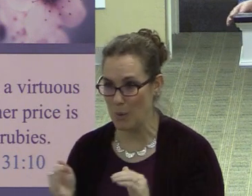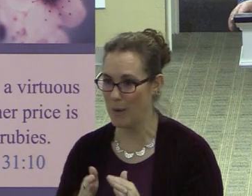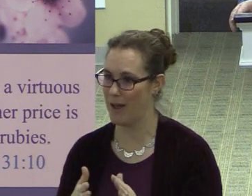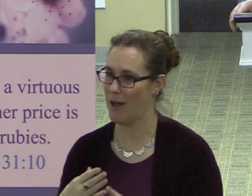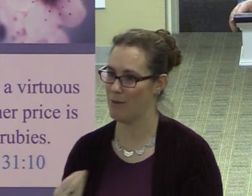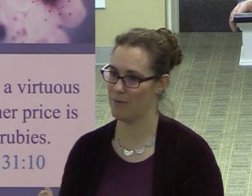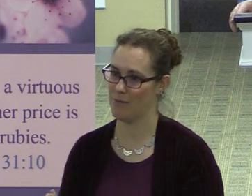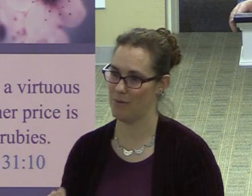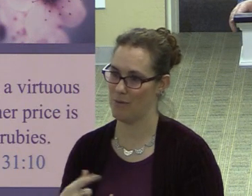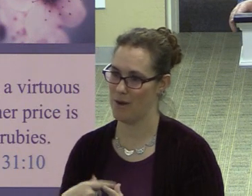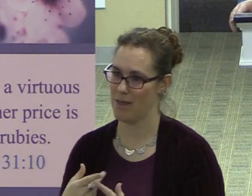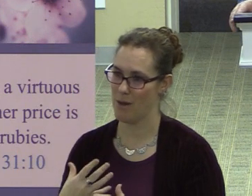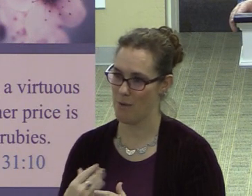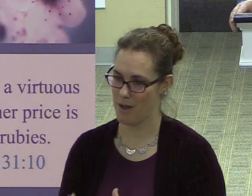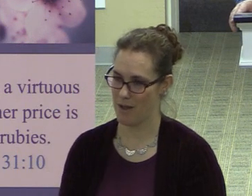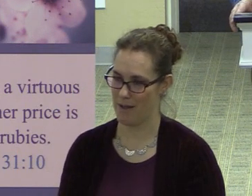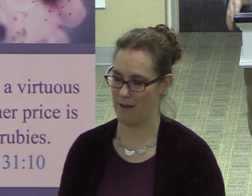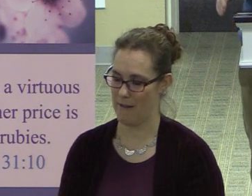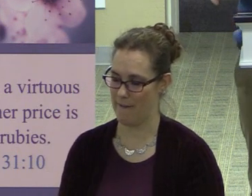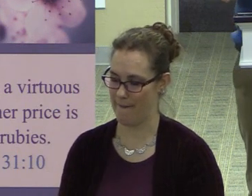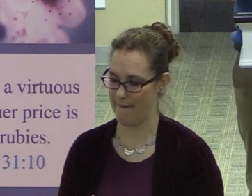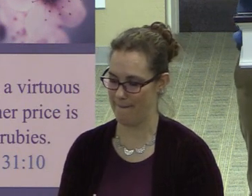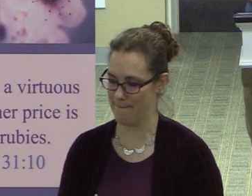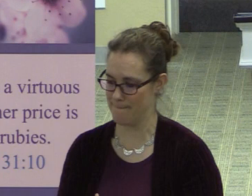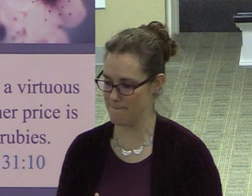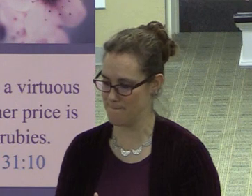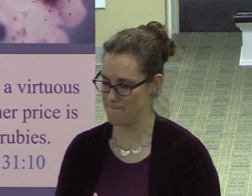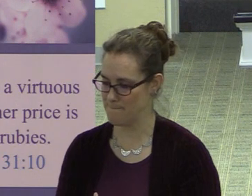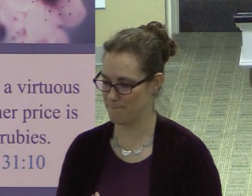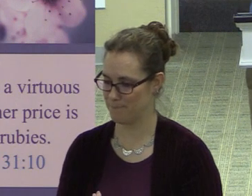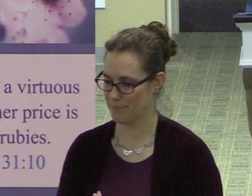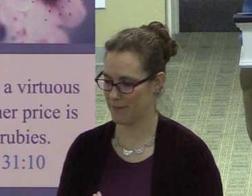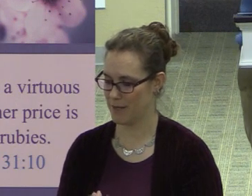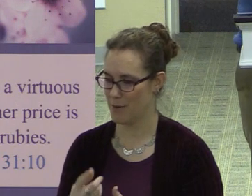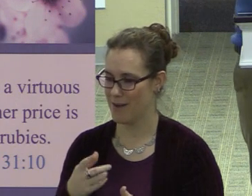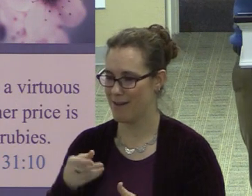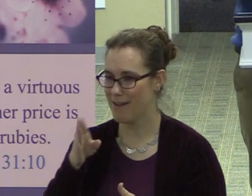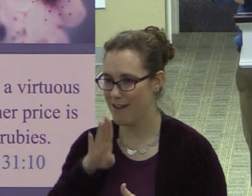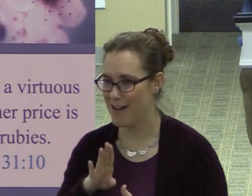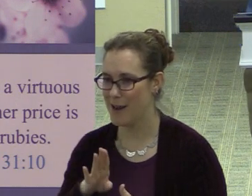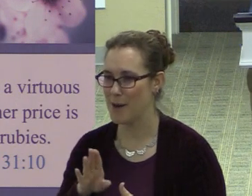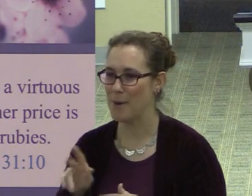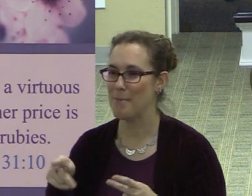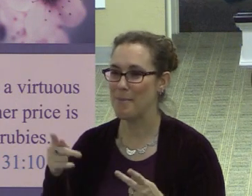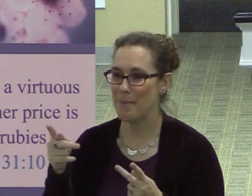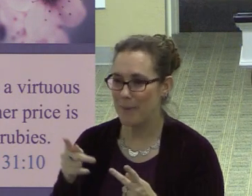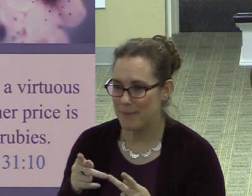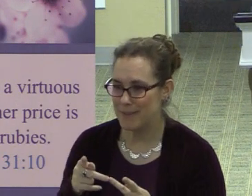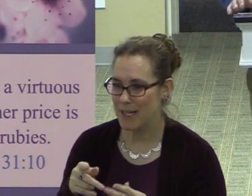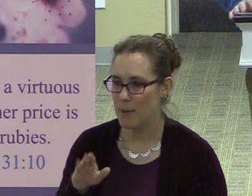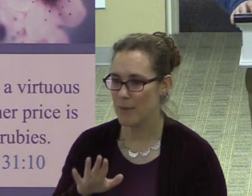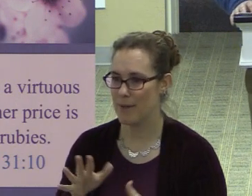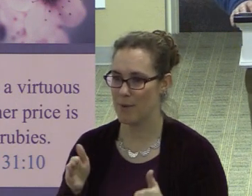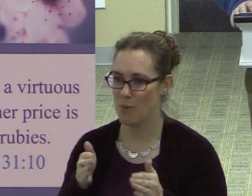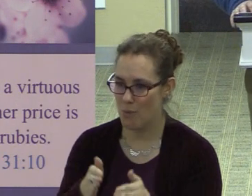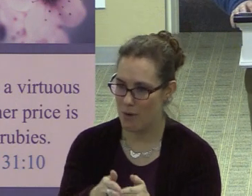went. It's as if, not as if, it's what God did. God put them in a